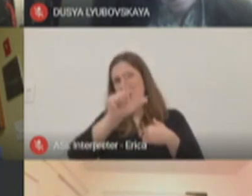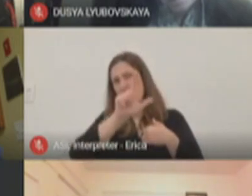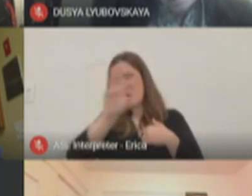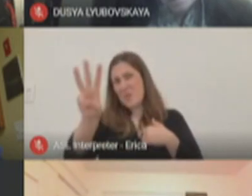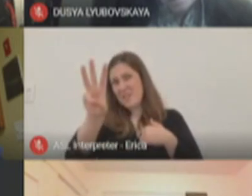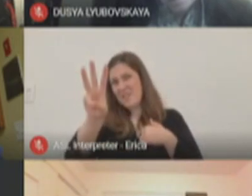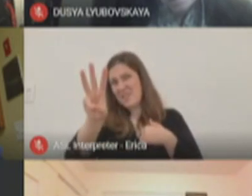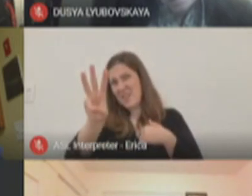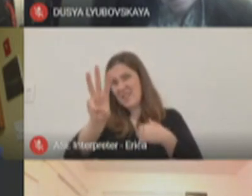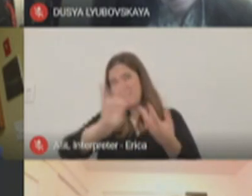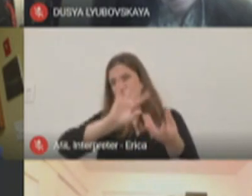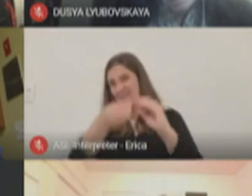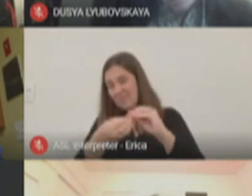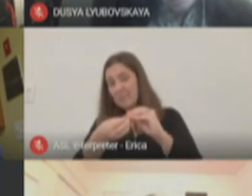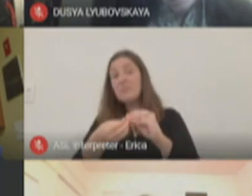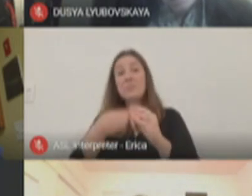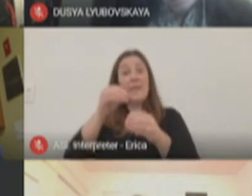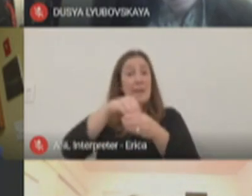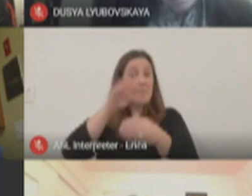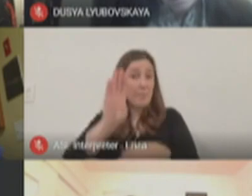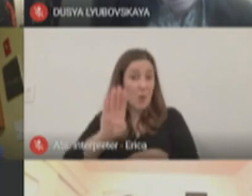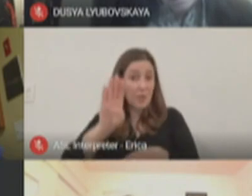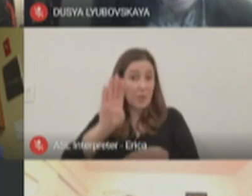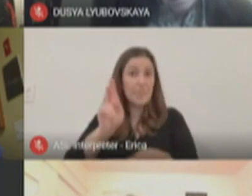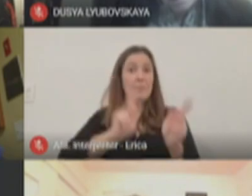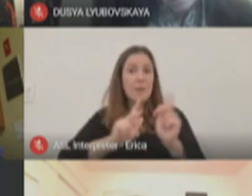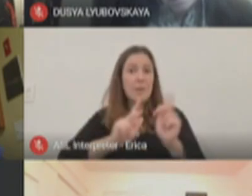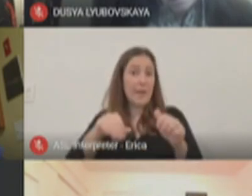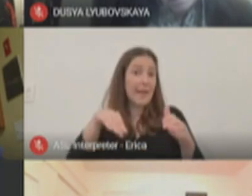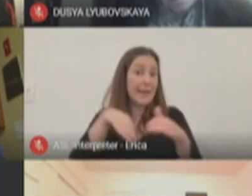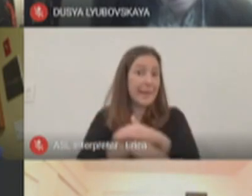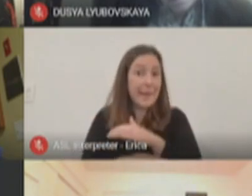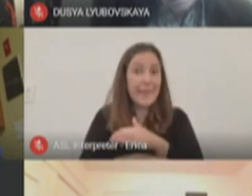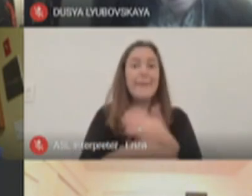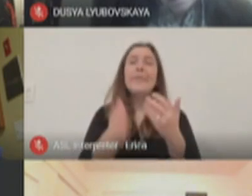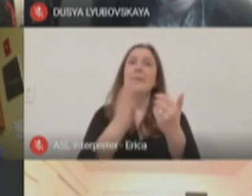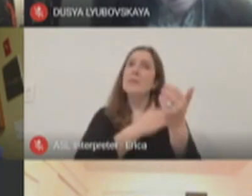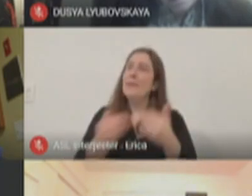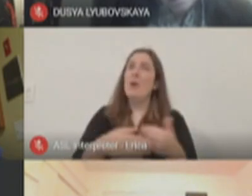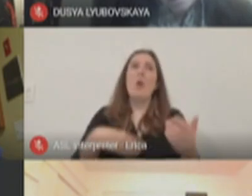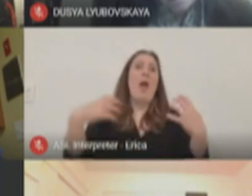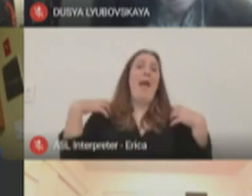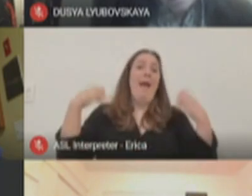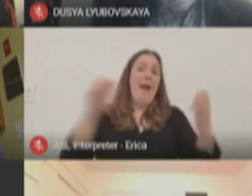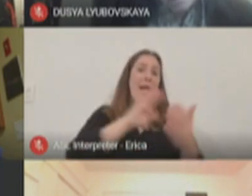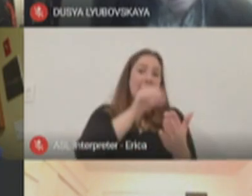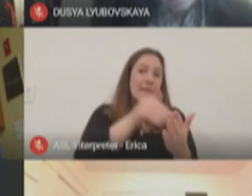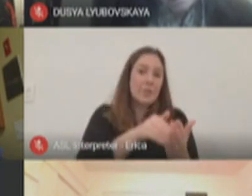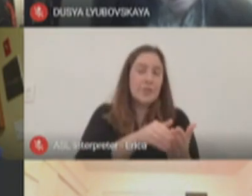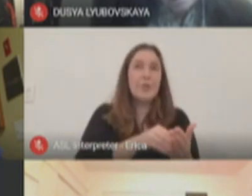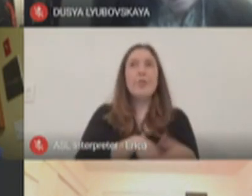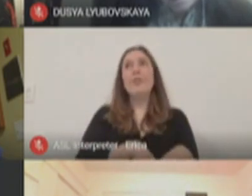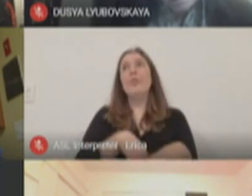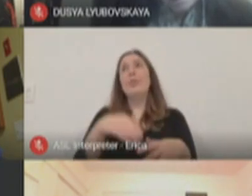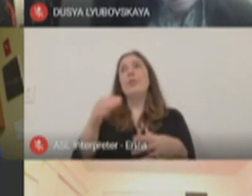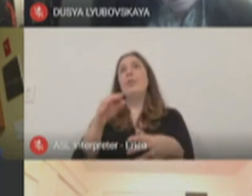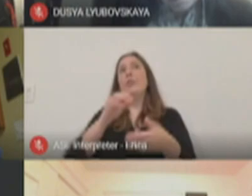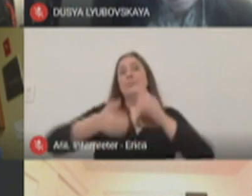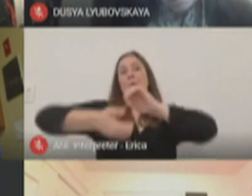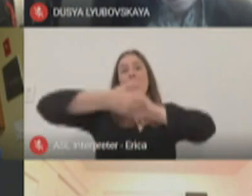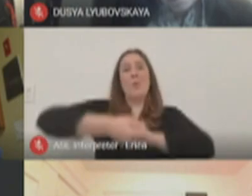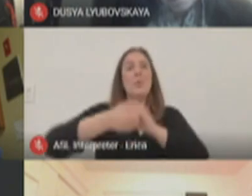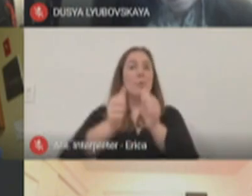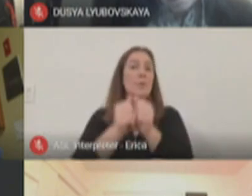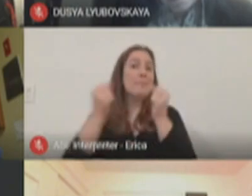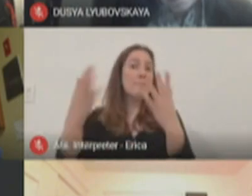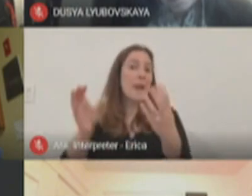the city where people can get vaccinated. Community health centers, in partnership with a variety of different